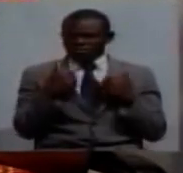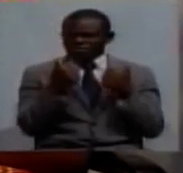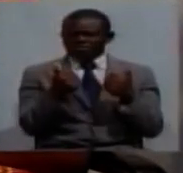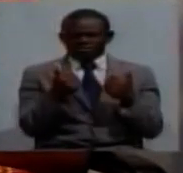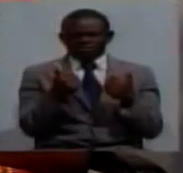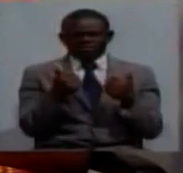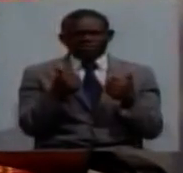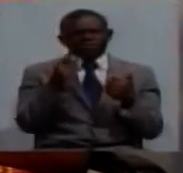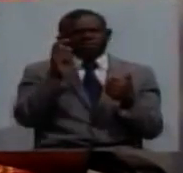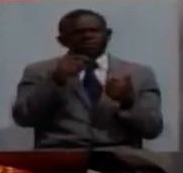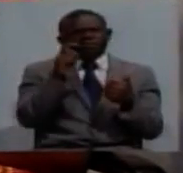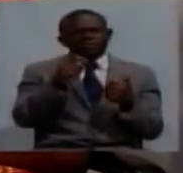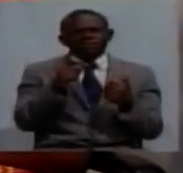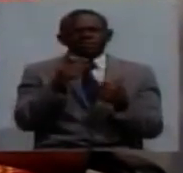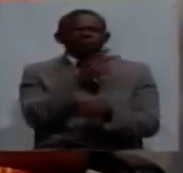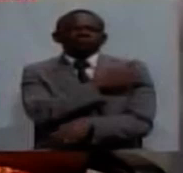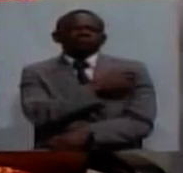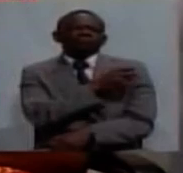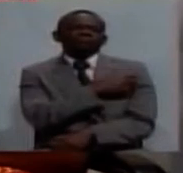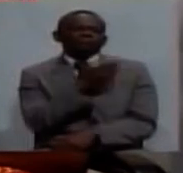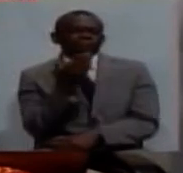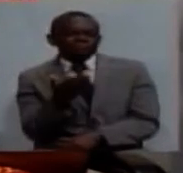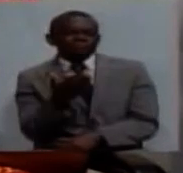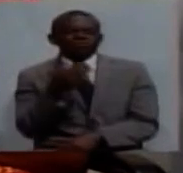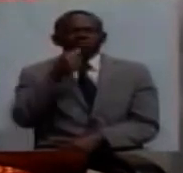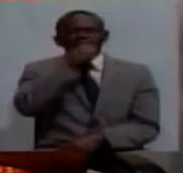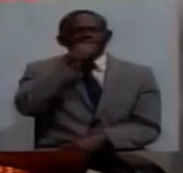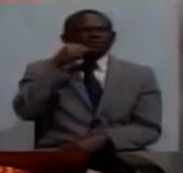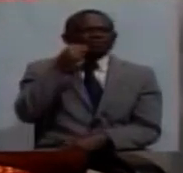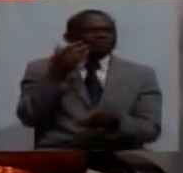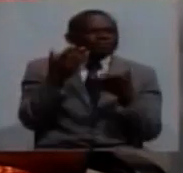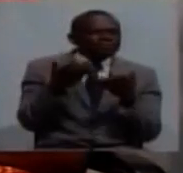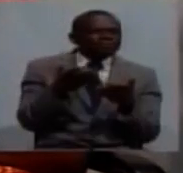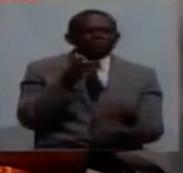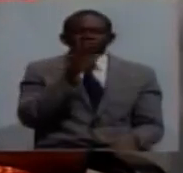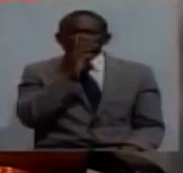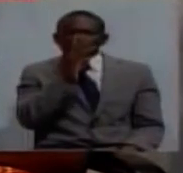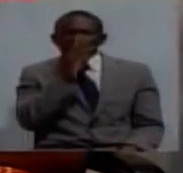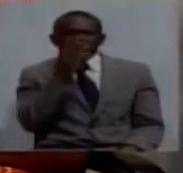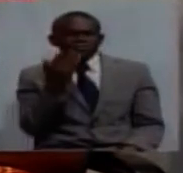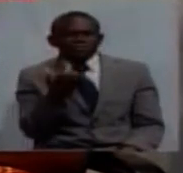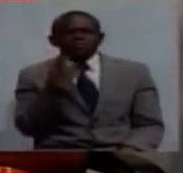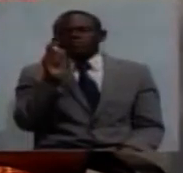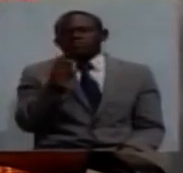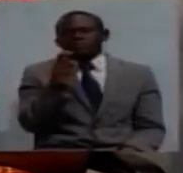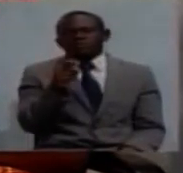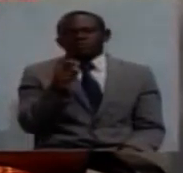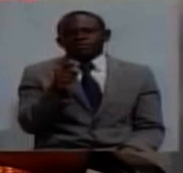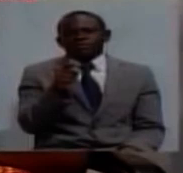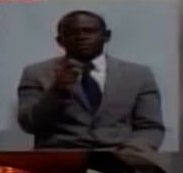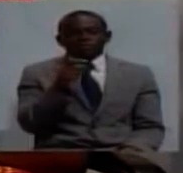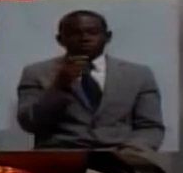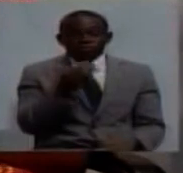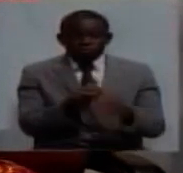start speaking about agriculture, you know you need water. So if you're going to grow food that is sufficient for the nation, it can't just